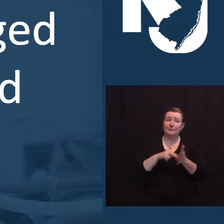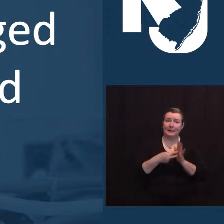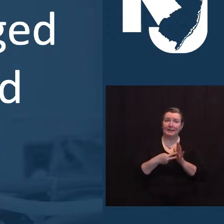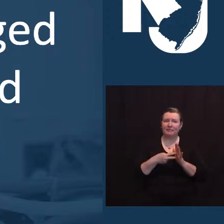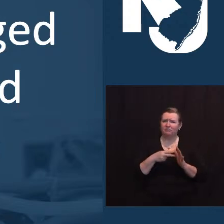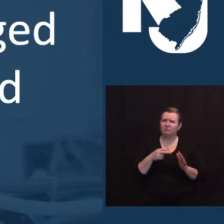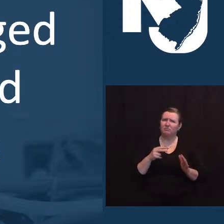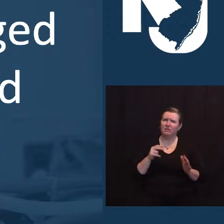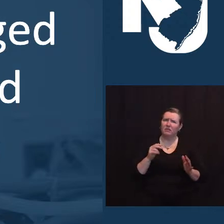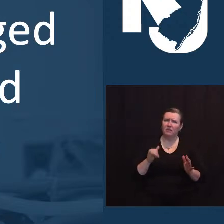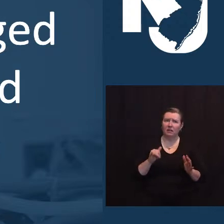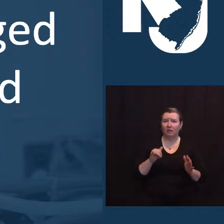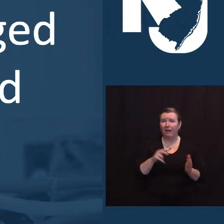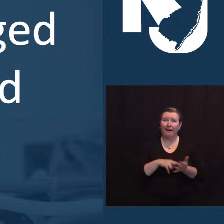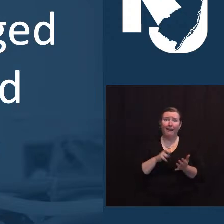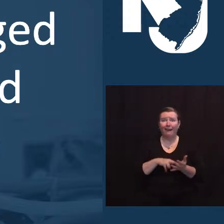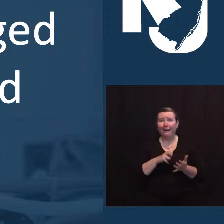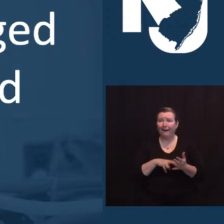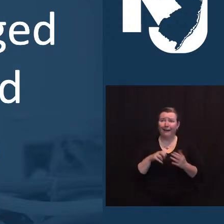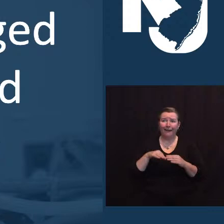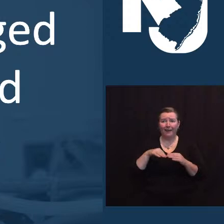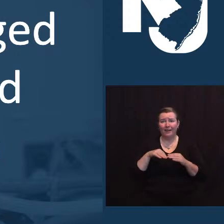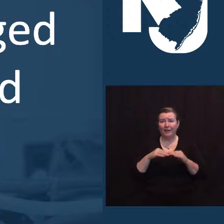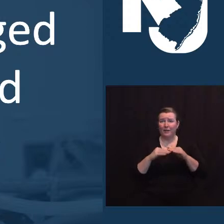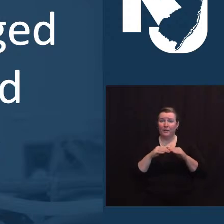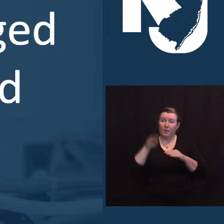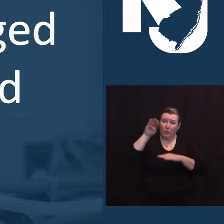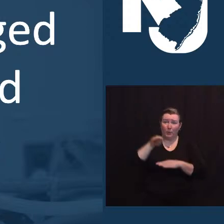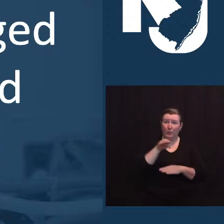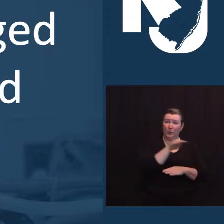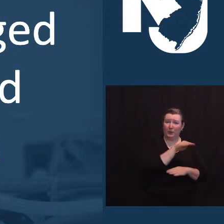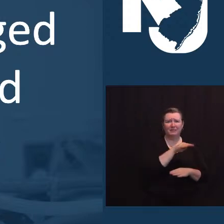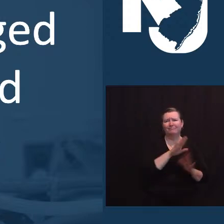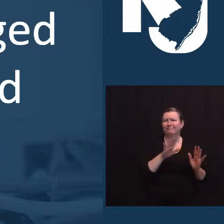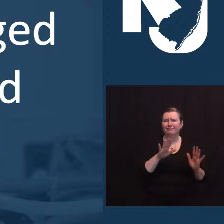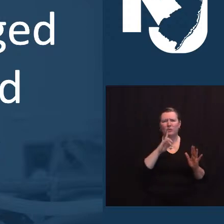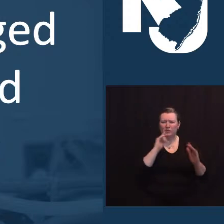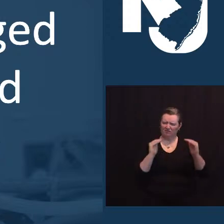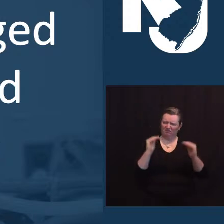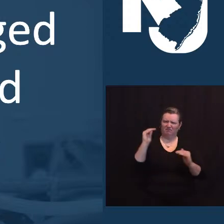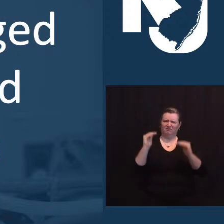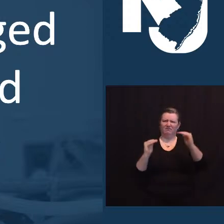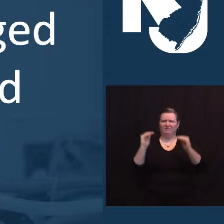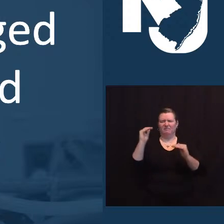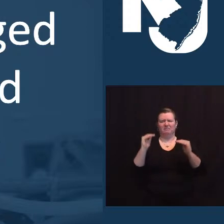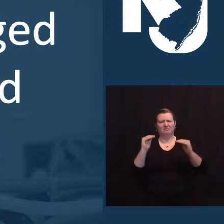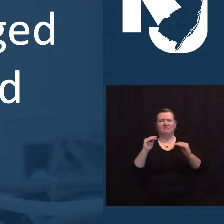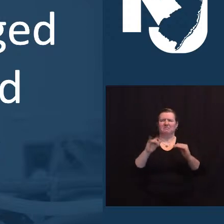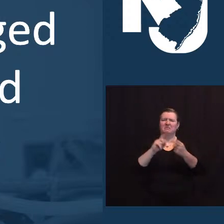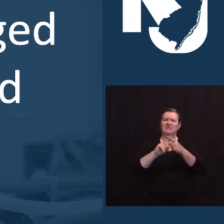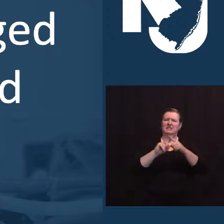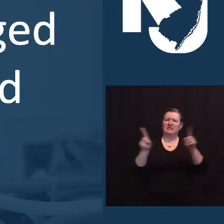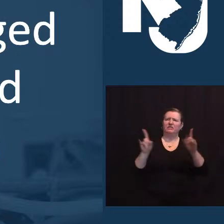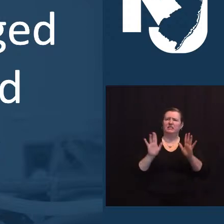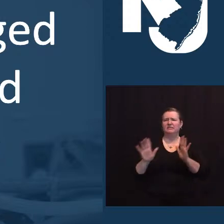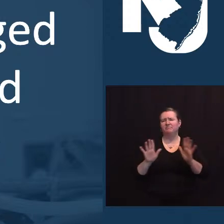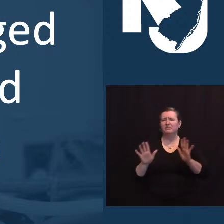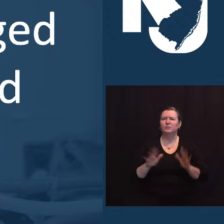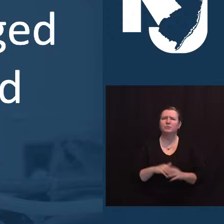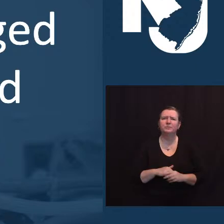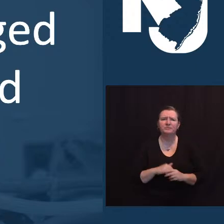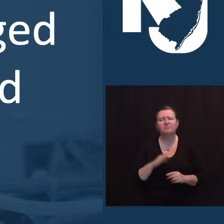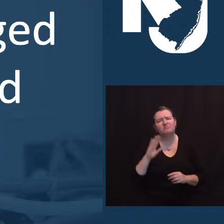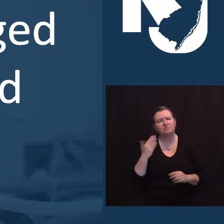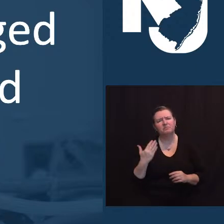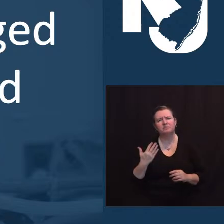another potential decoupling that we're seeing, and that would be consistent with the efficacy of the vaccines, which,